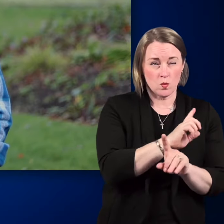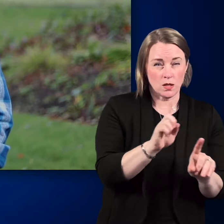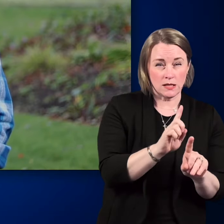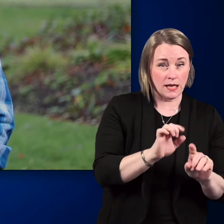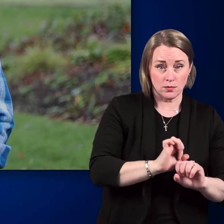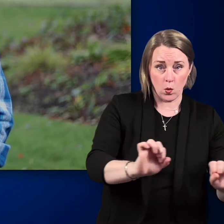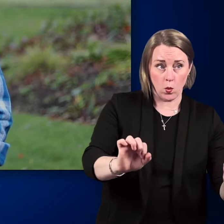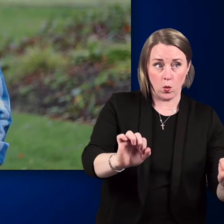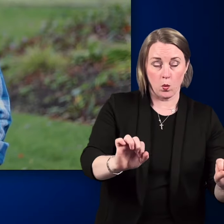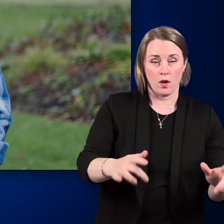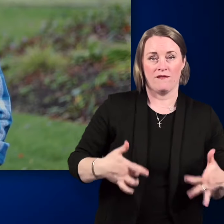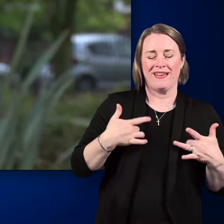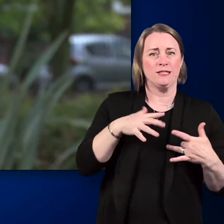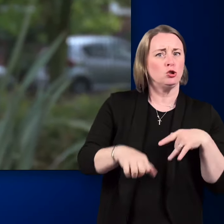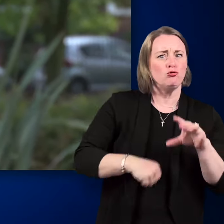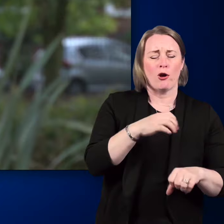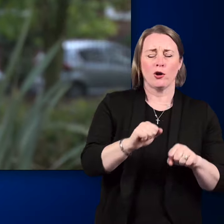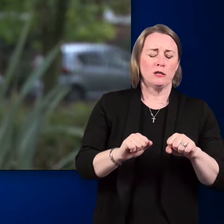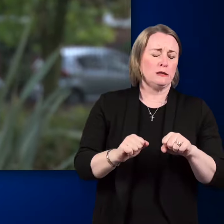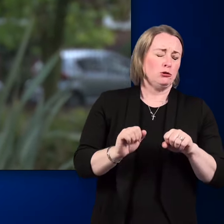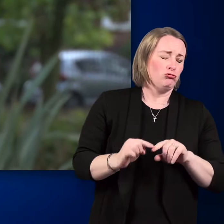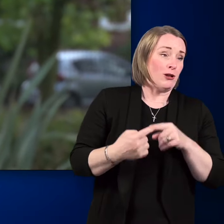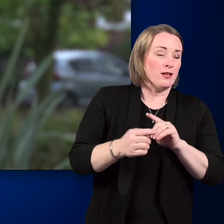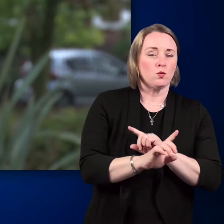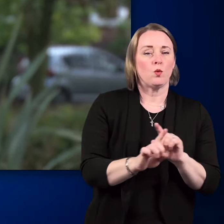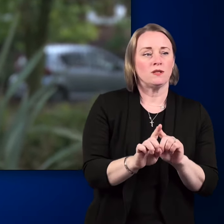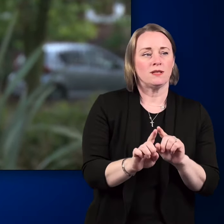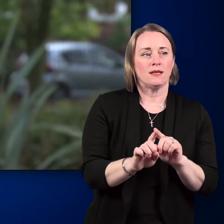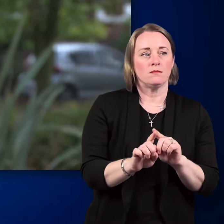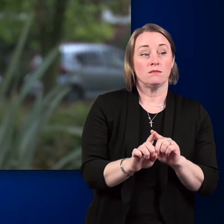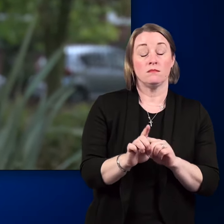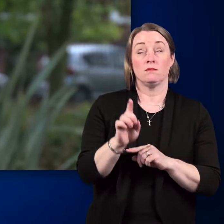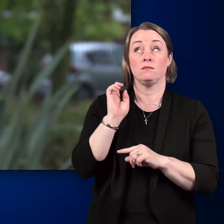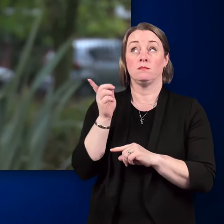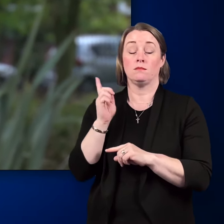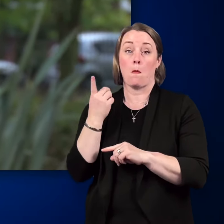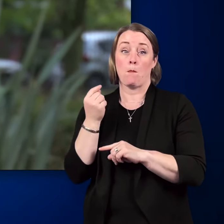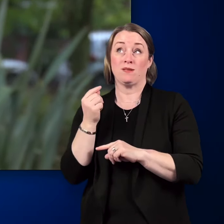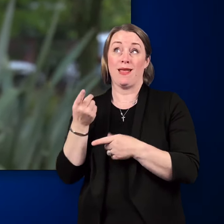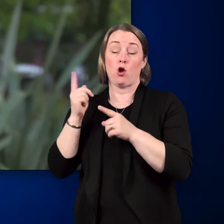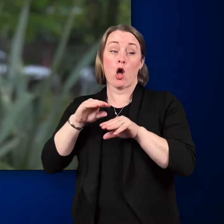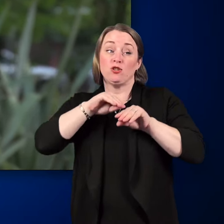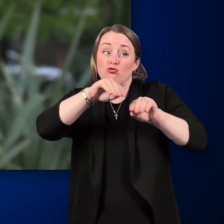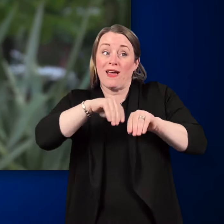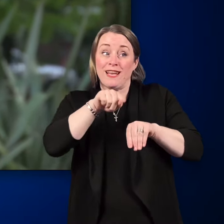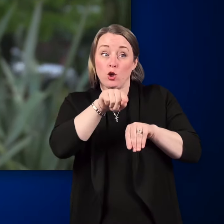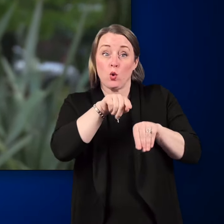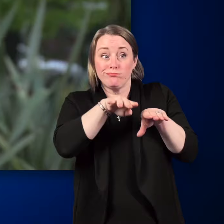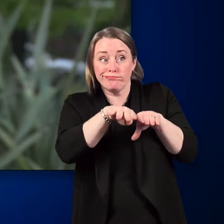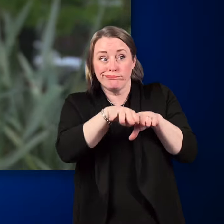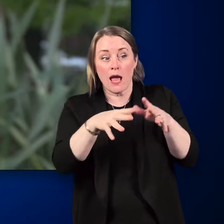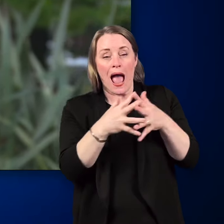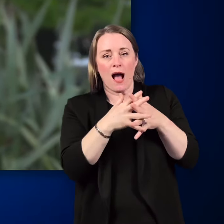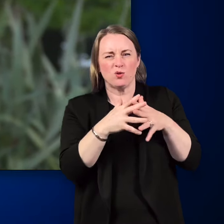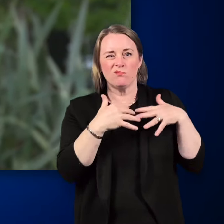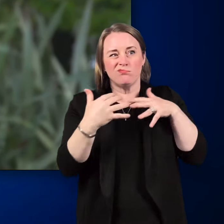Where is the struggle? Is God training you to fight? Is he teaching you